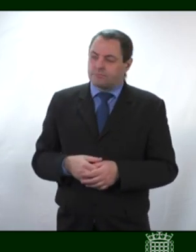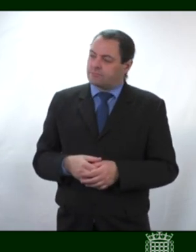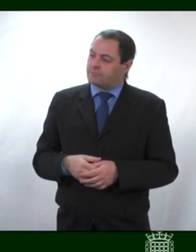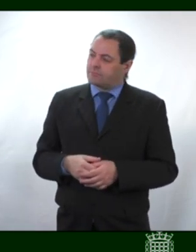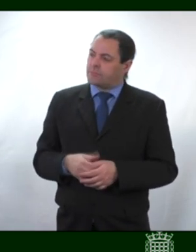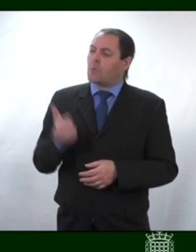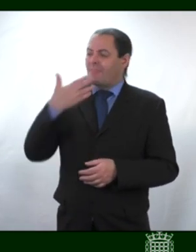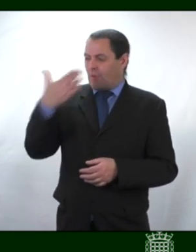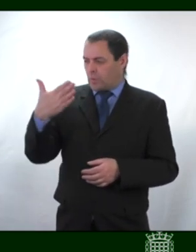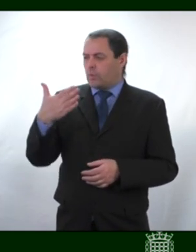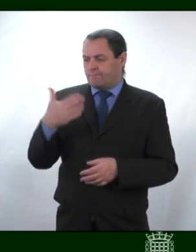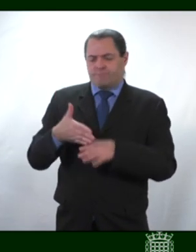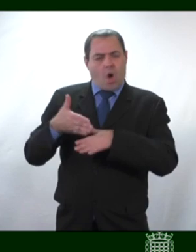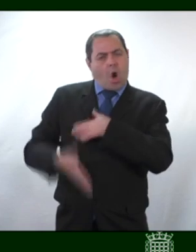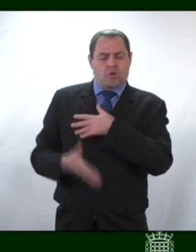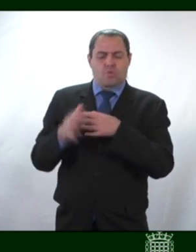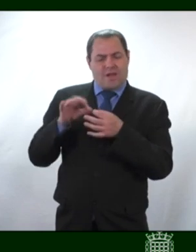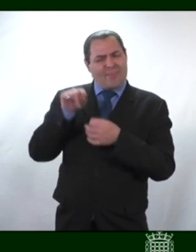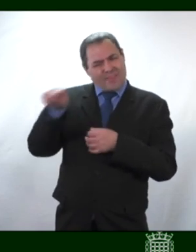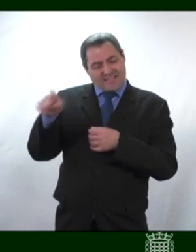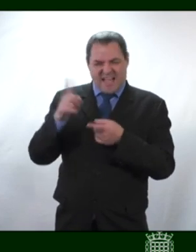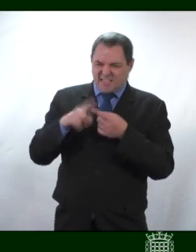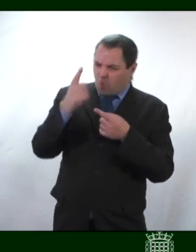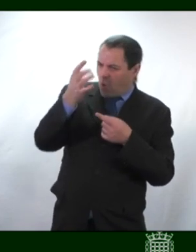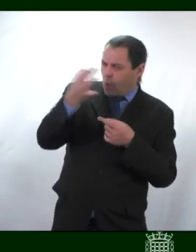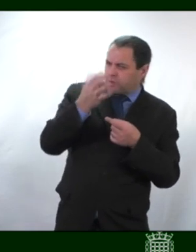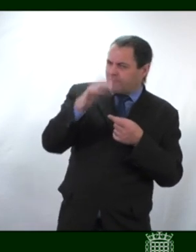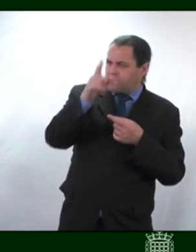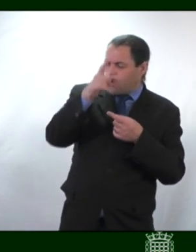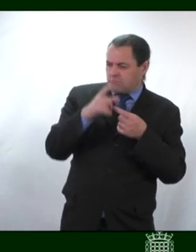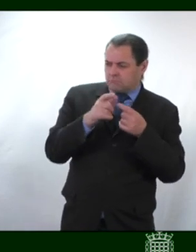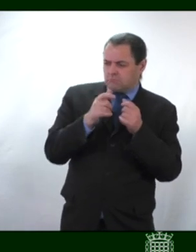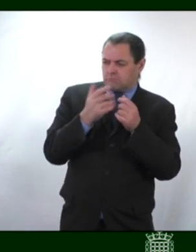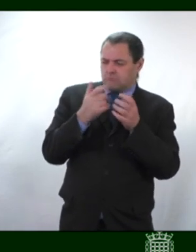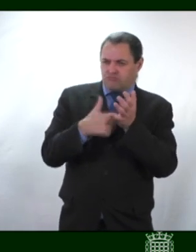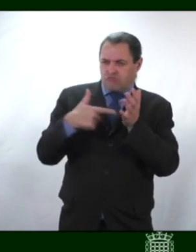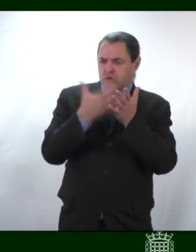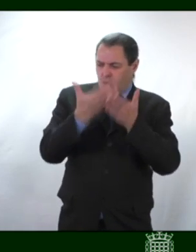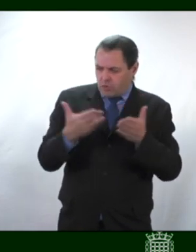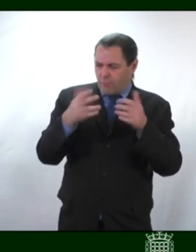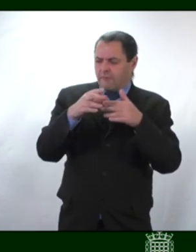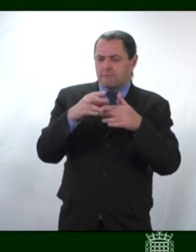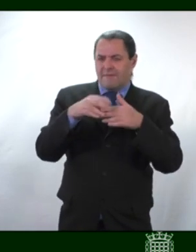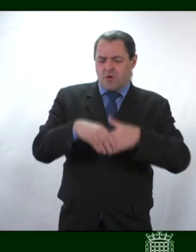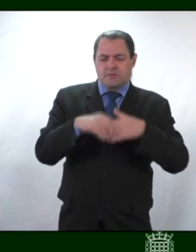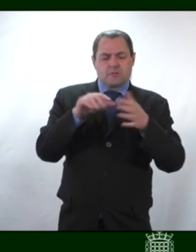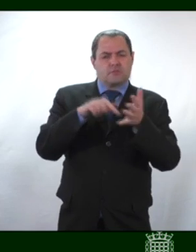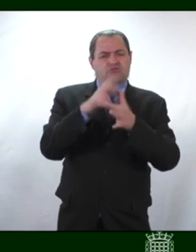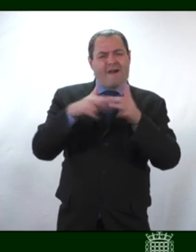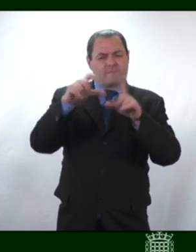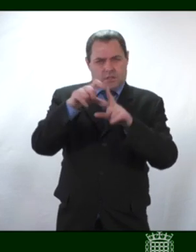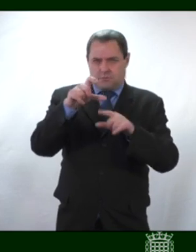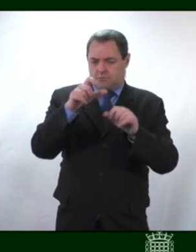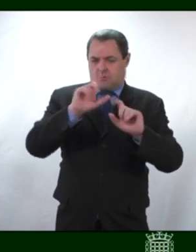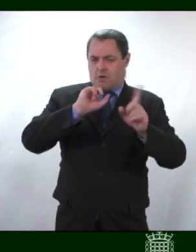and actually to answer both this question and a question from my right honourable friend from Trafford, which I didn't